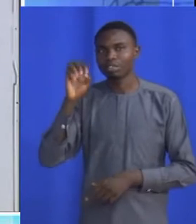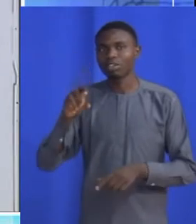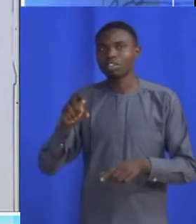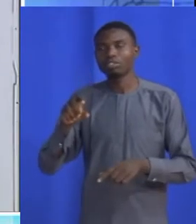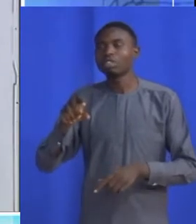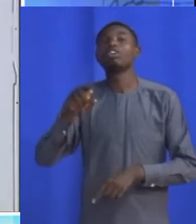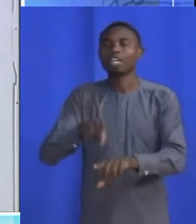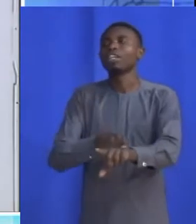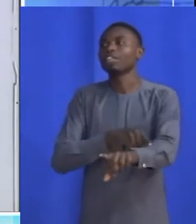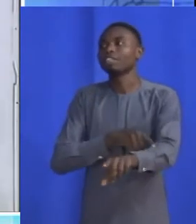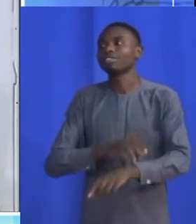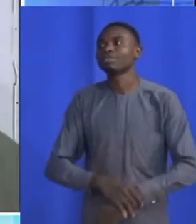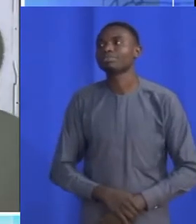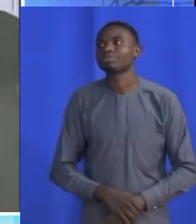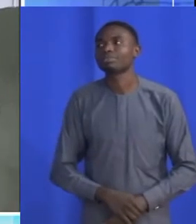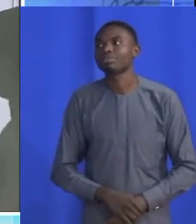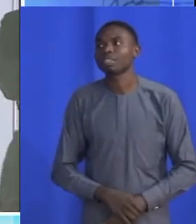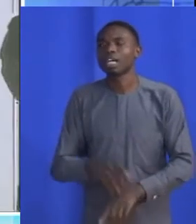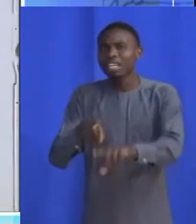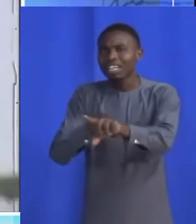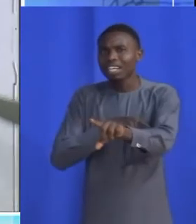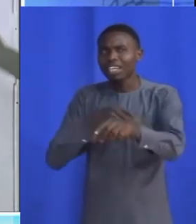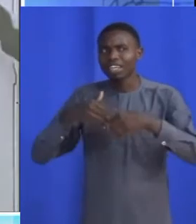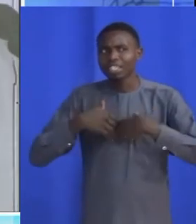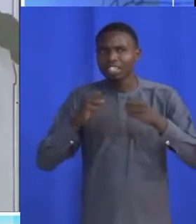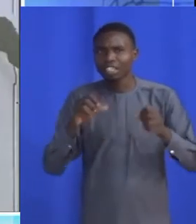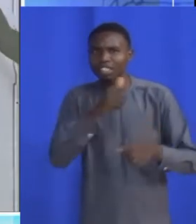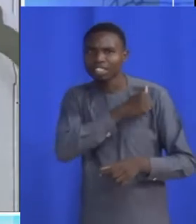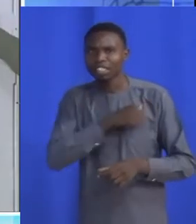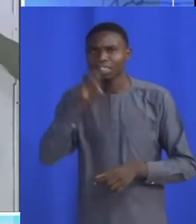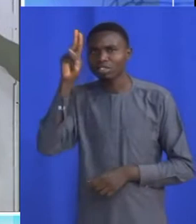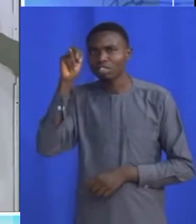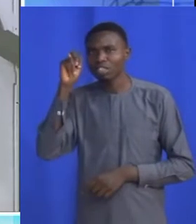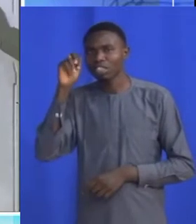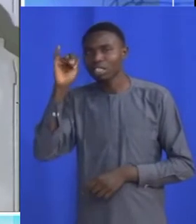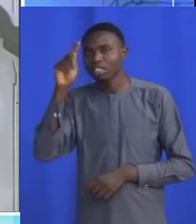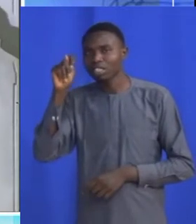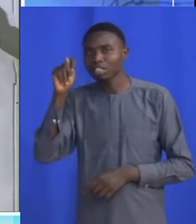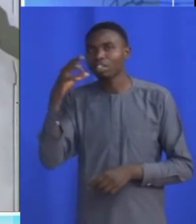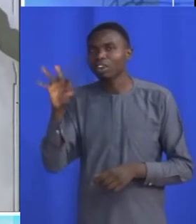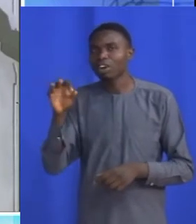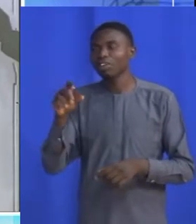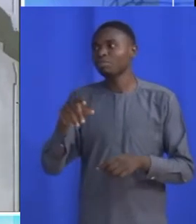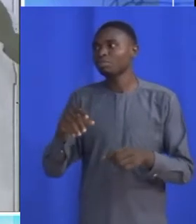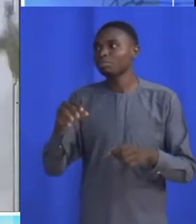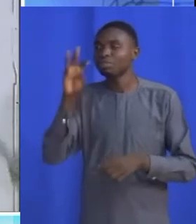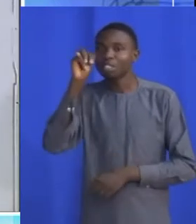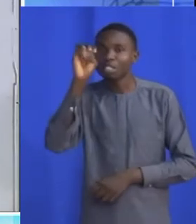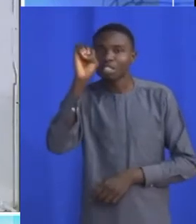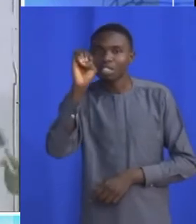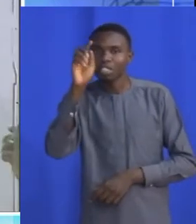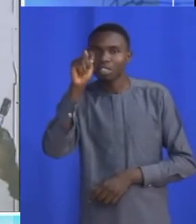explain each of these principles. Remember, I said there are three principles that explain the meaning of rule of